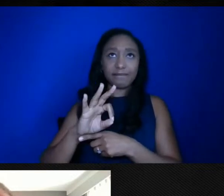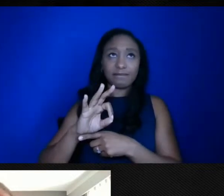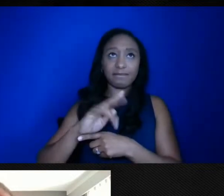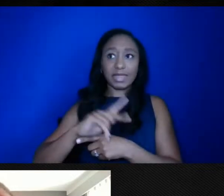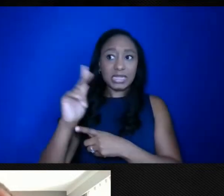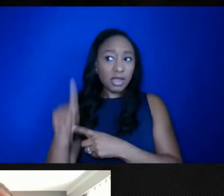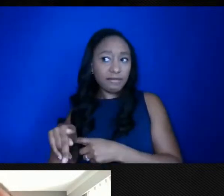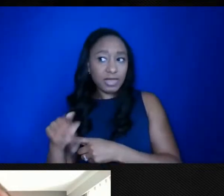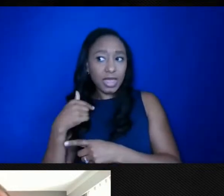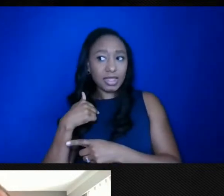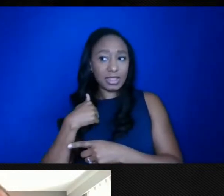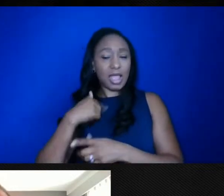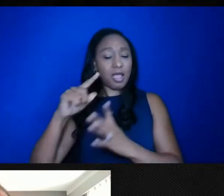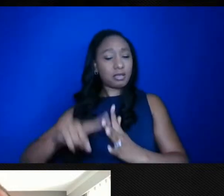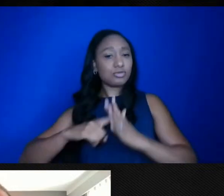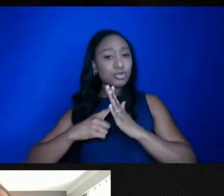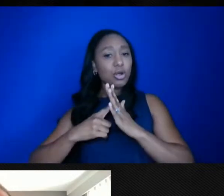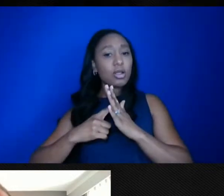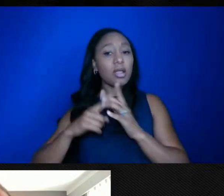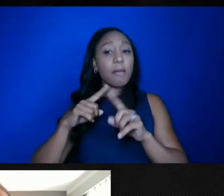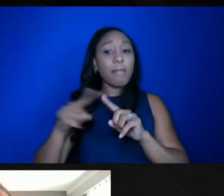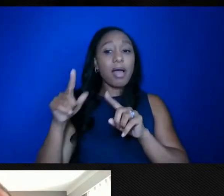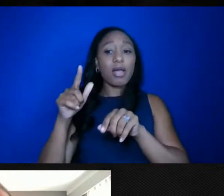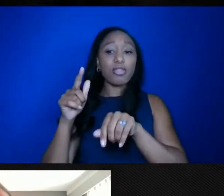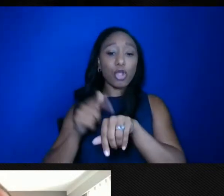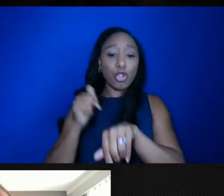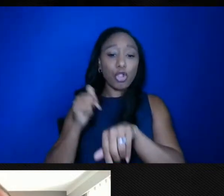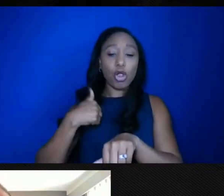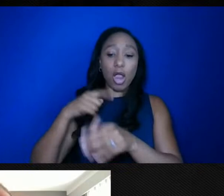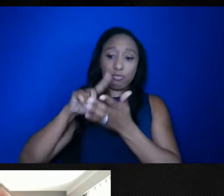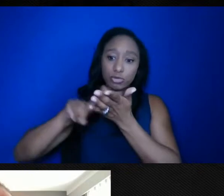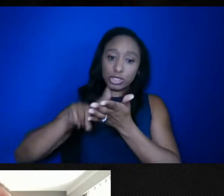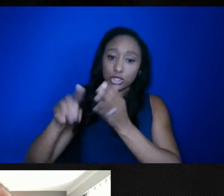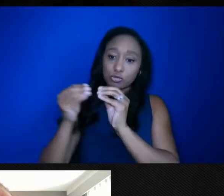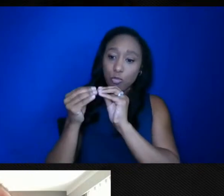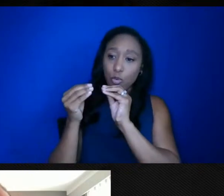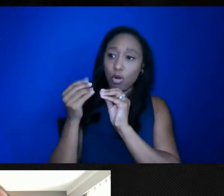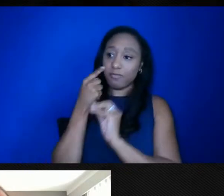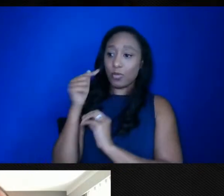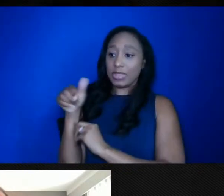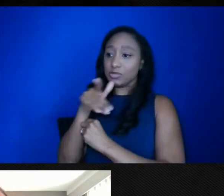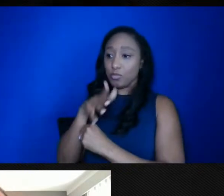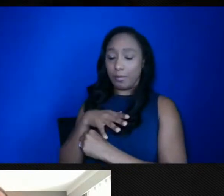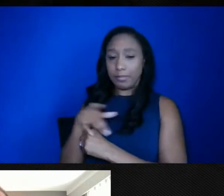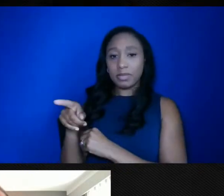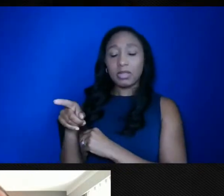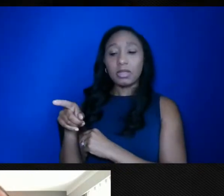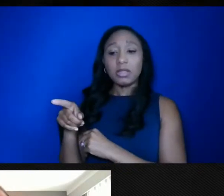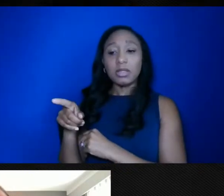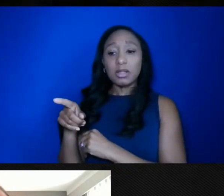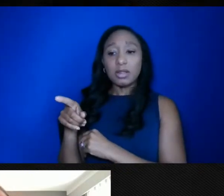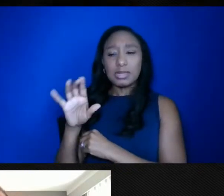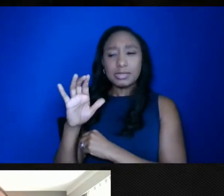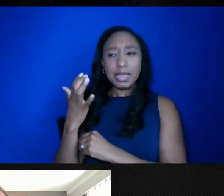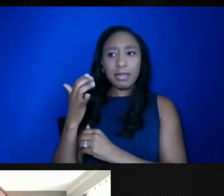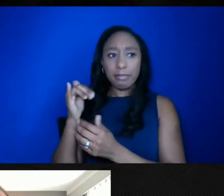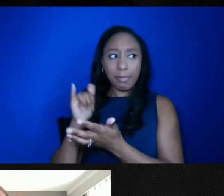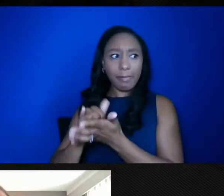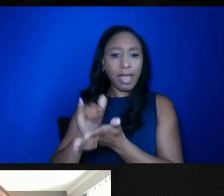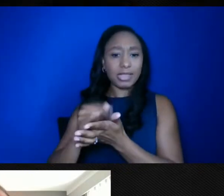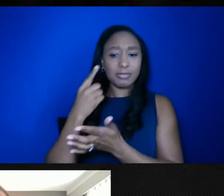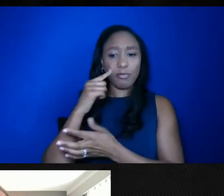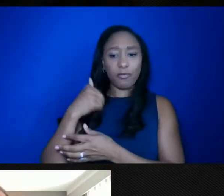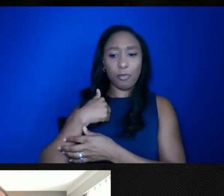started. But the longer I spent with Patty Cannon, the more impossible for my own mental